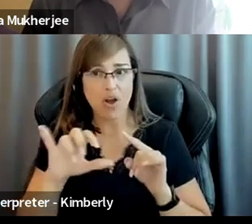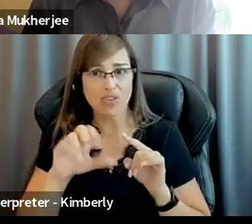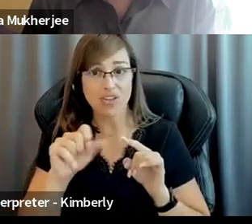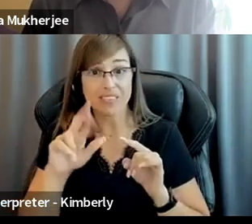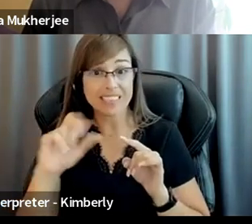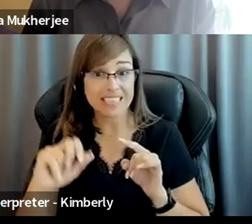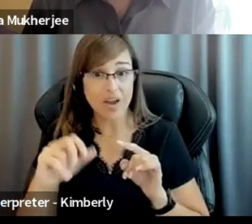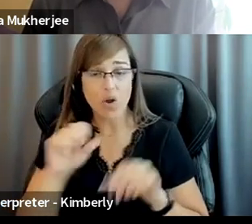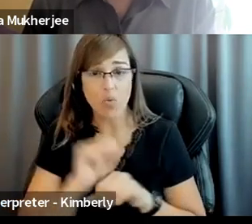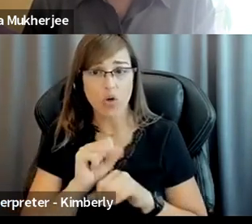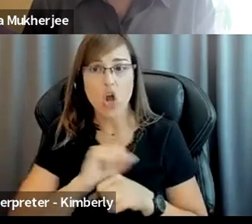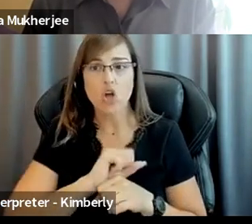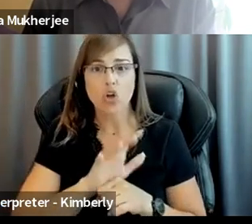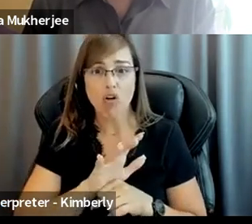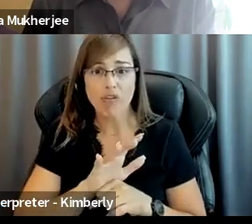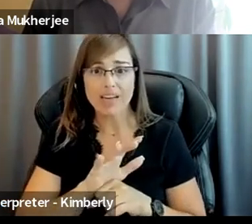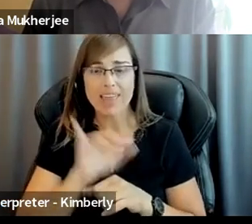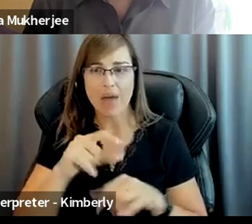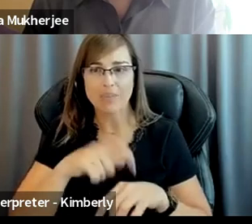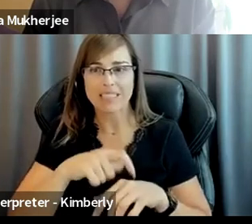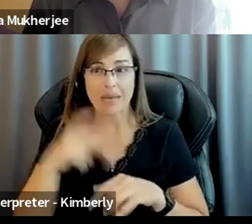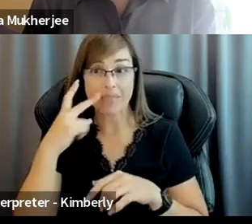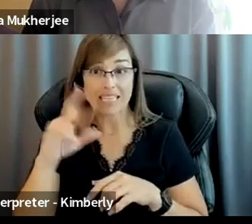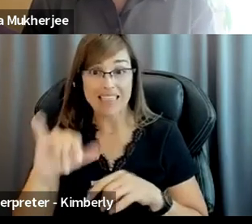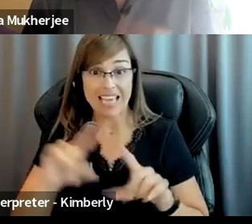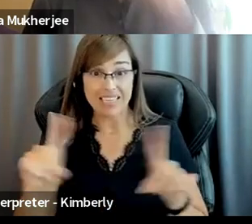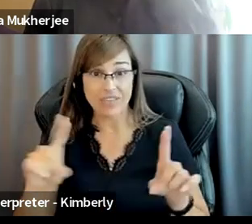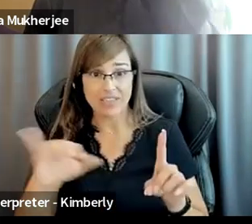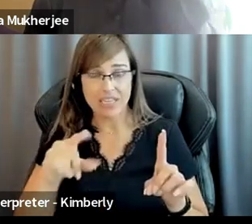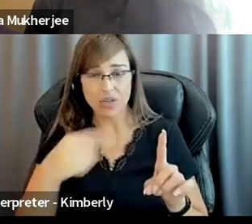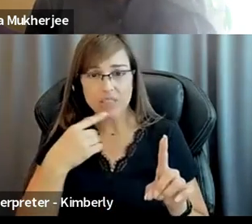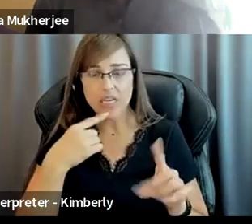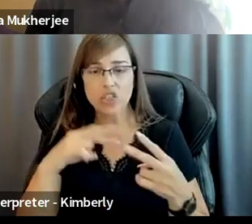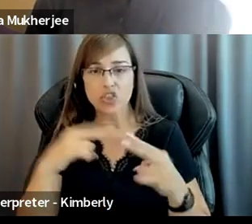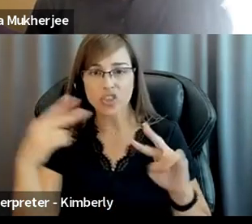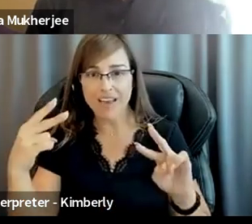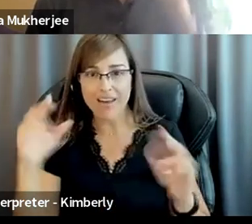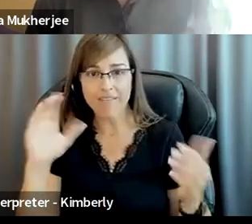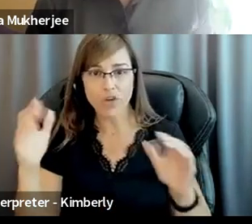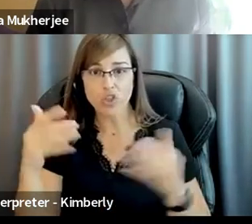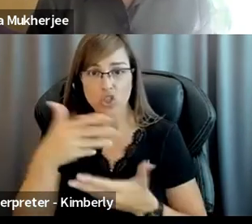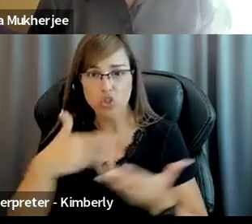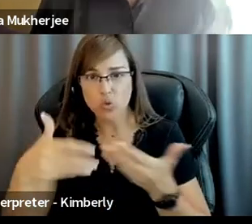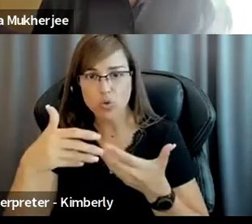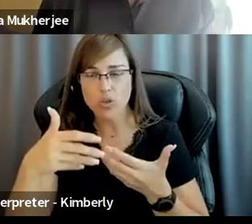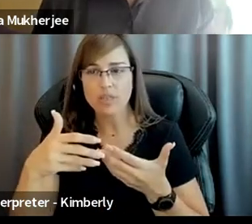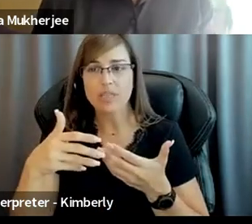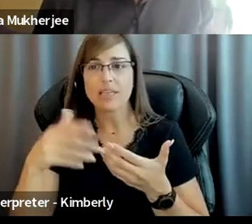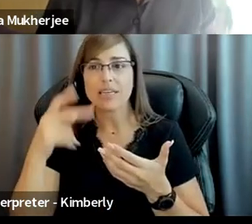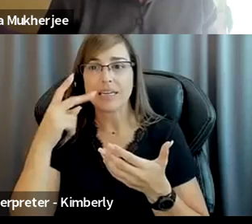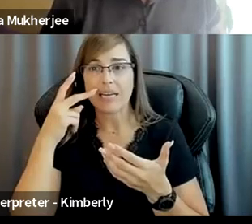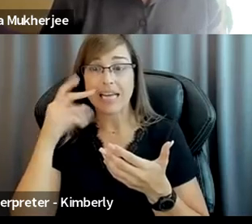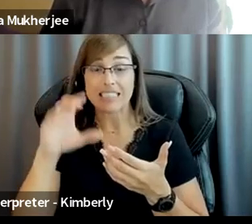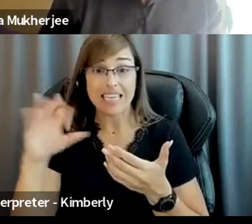work, COVID was a time to see that difference, like you showed, between like genetic versus social. In CF, it's a very